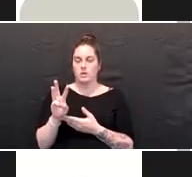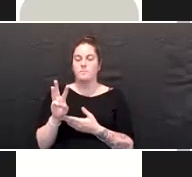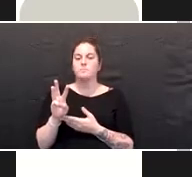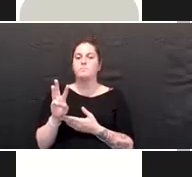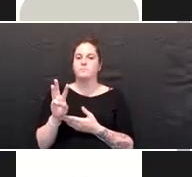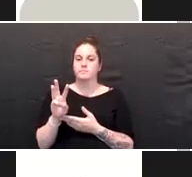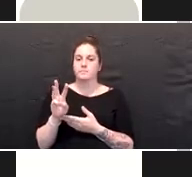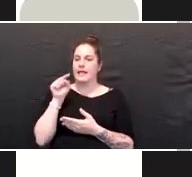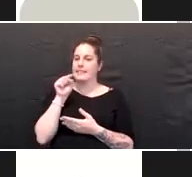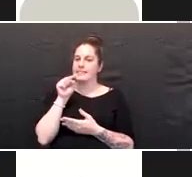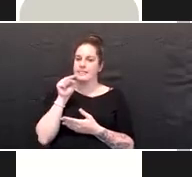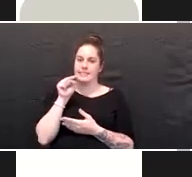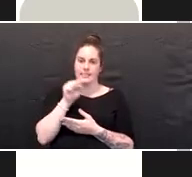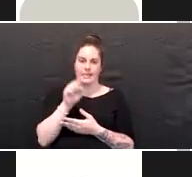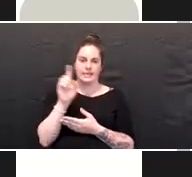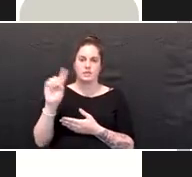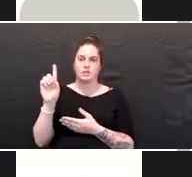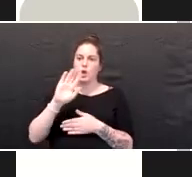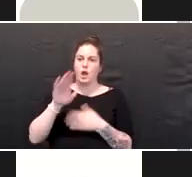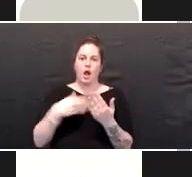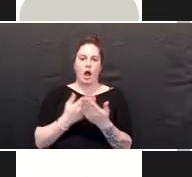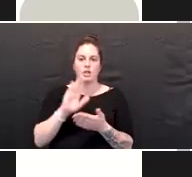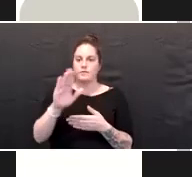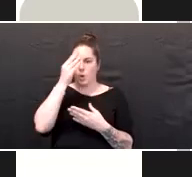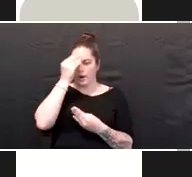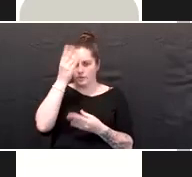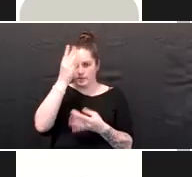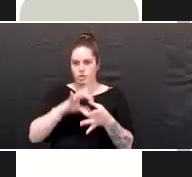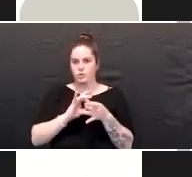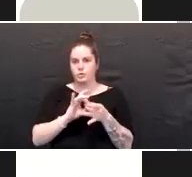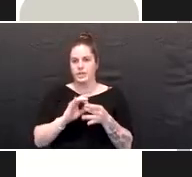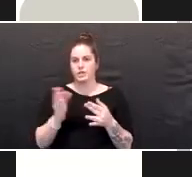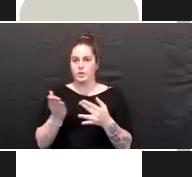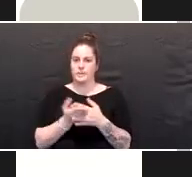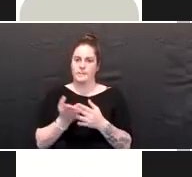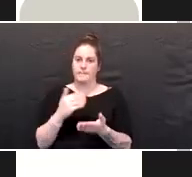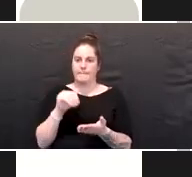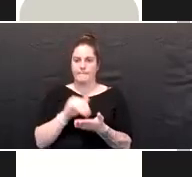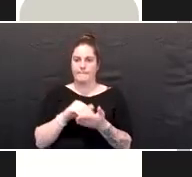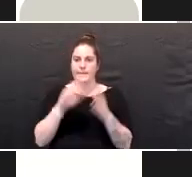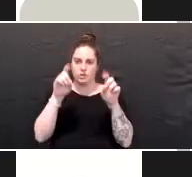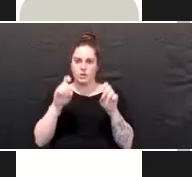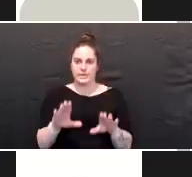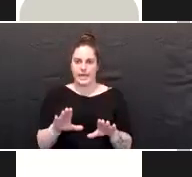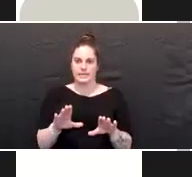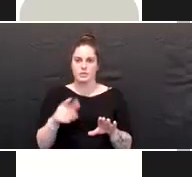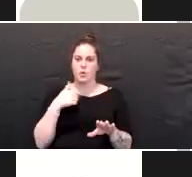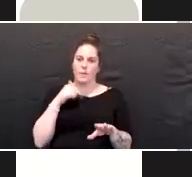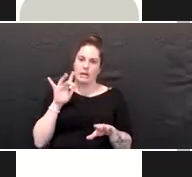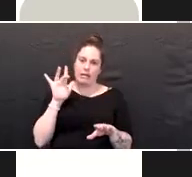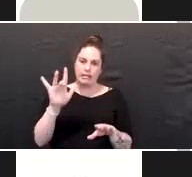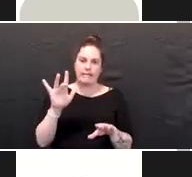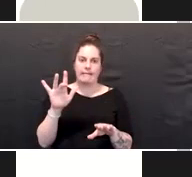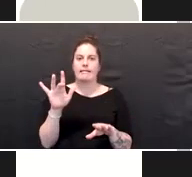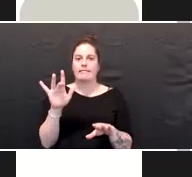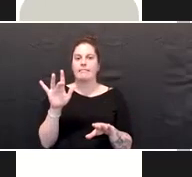this is where you get access to the information on the midterm exam. Okay. So let me click on the logistics and then I'll